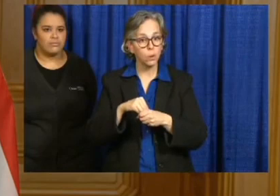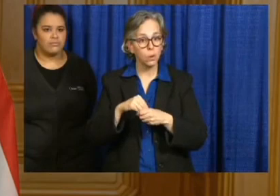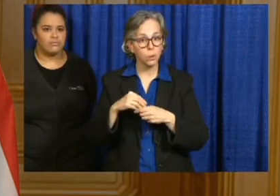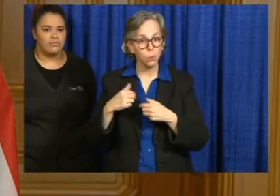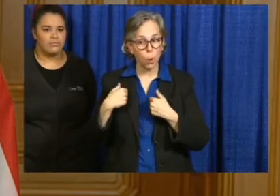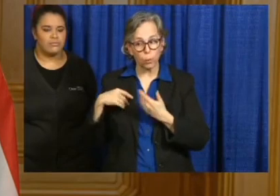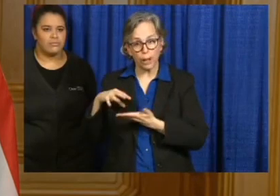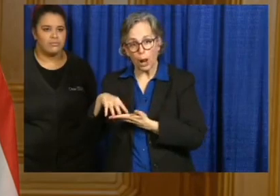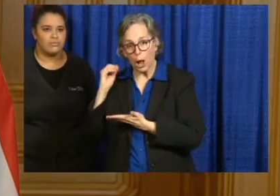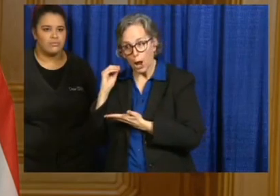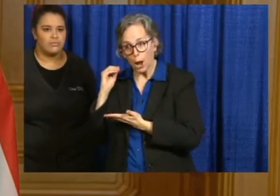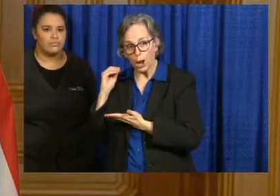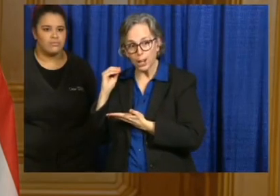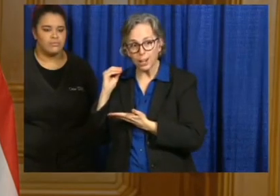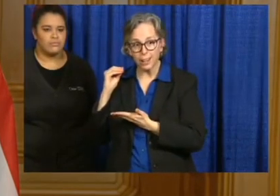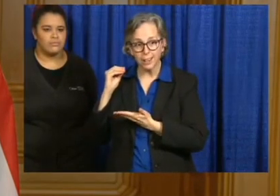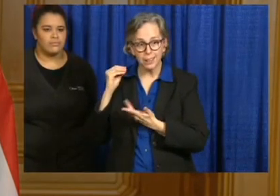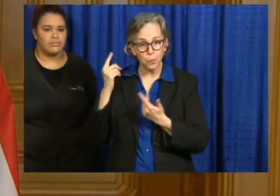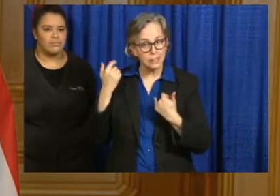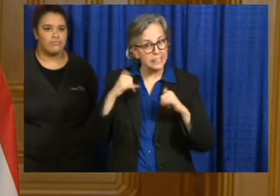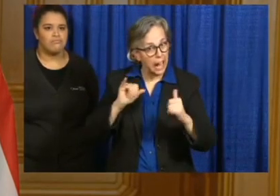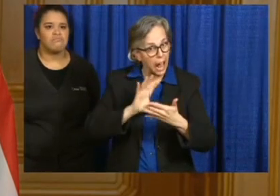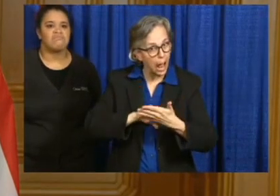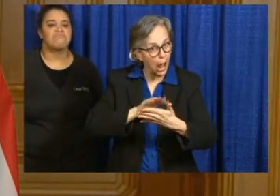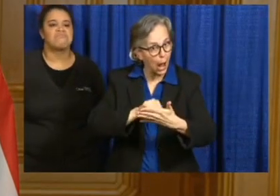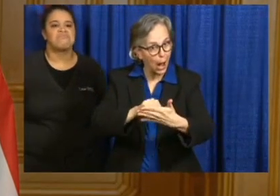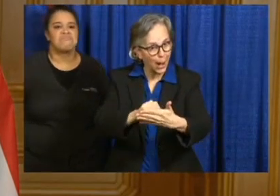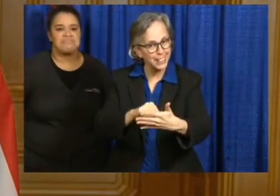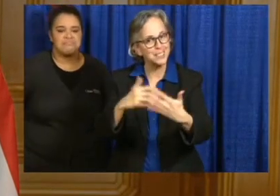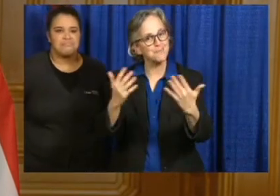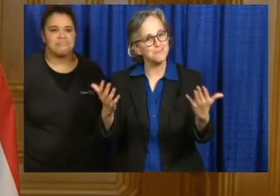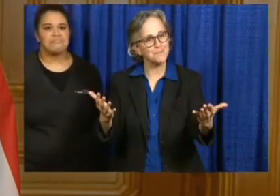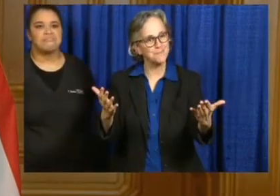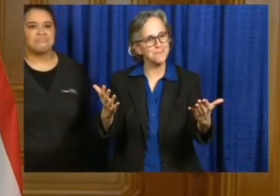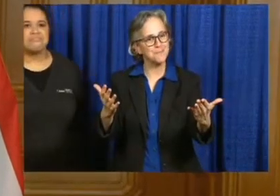learning from Ohioans. Thank you, Governor. Thank you.